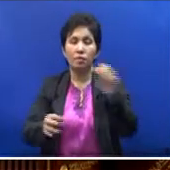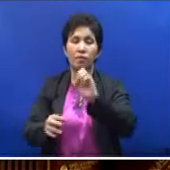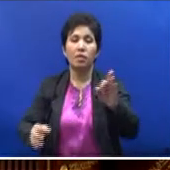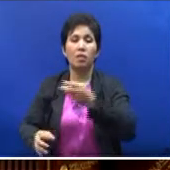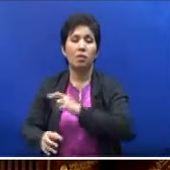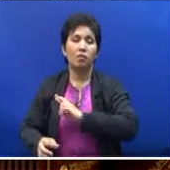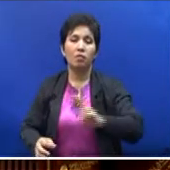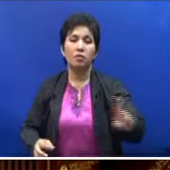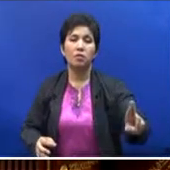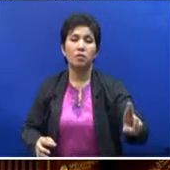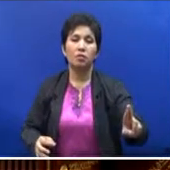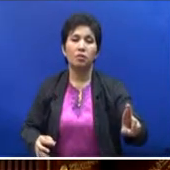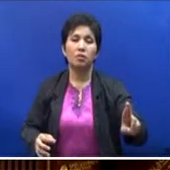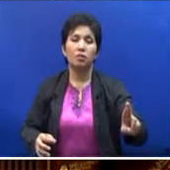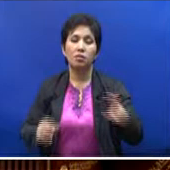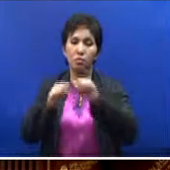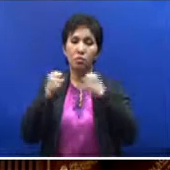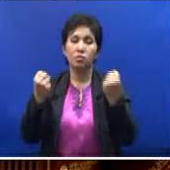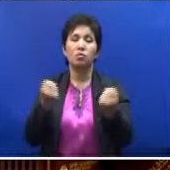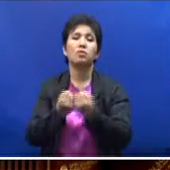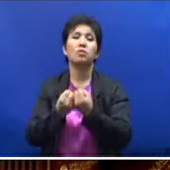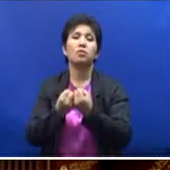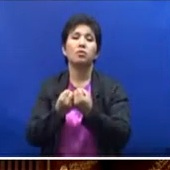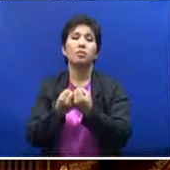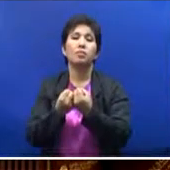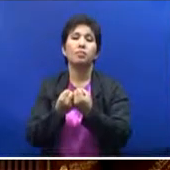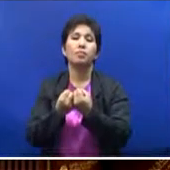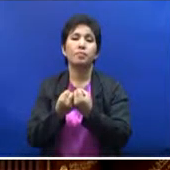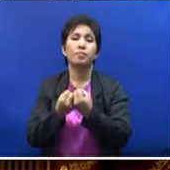in ensuring the social solidarity.